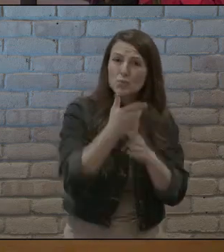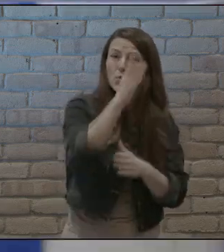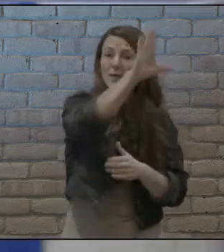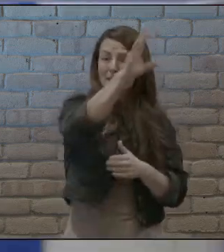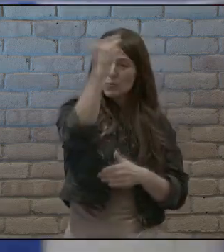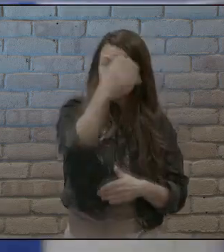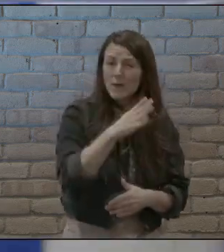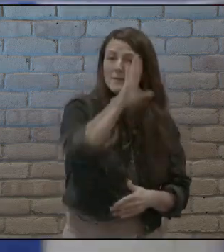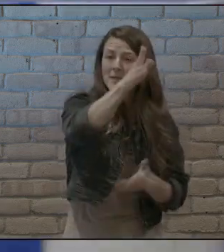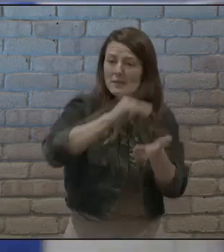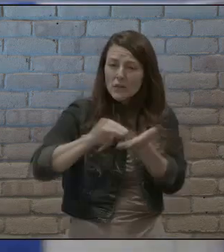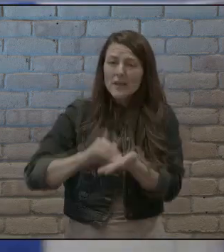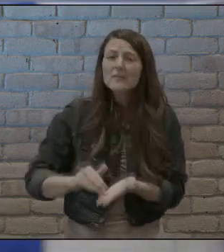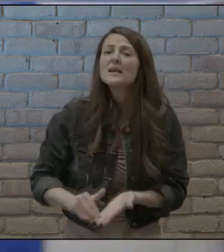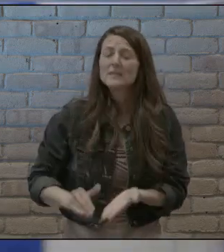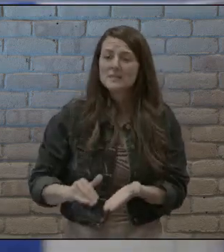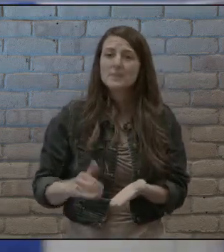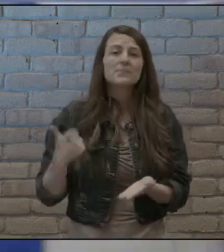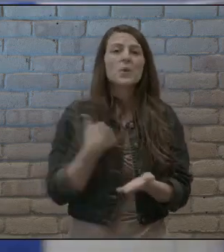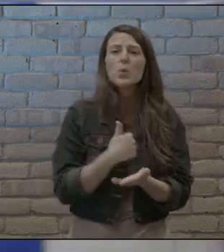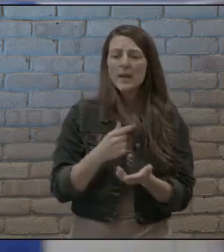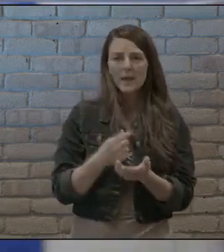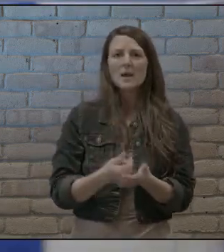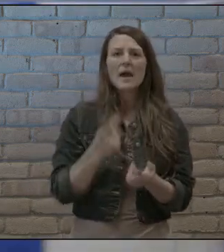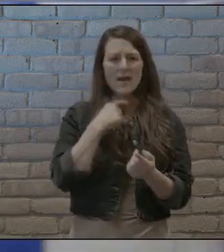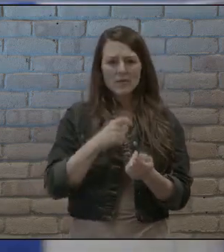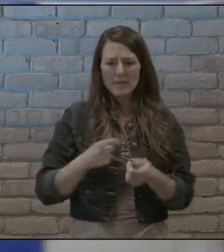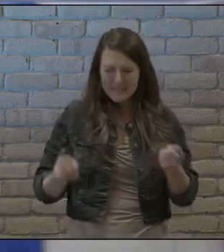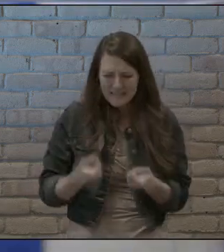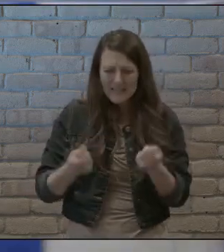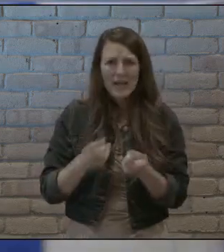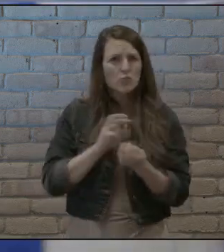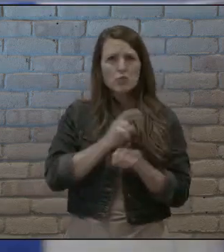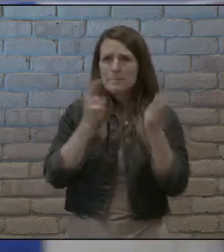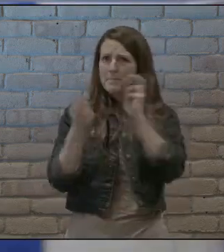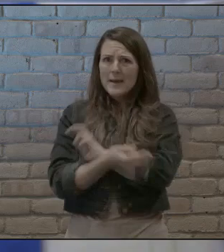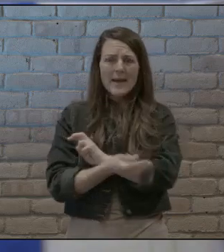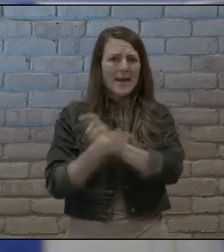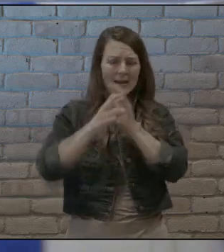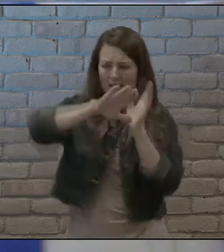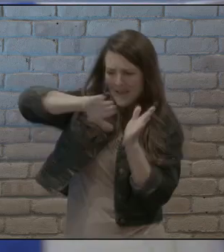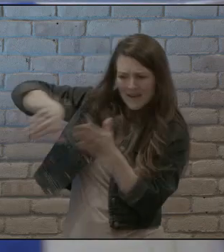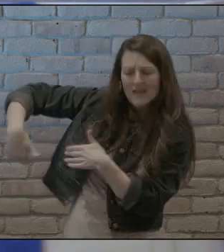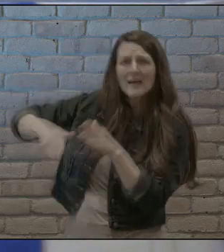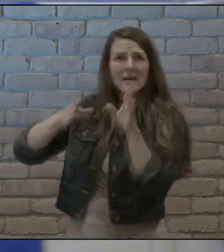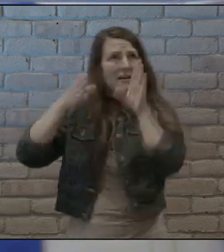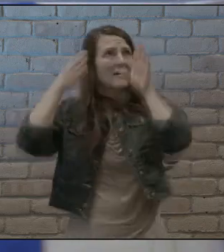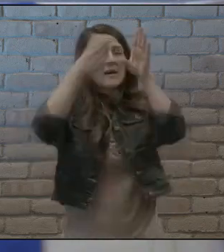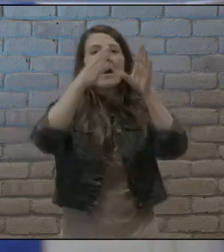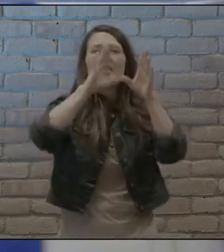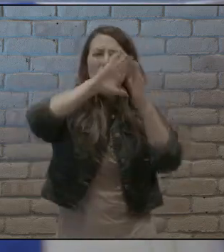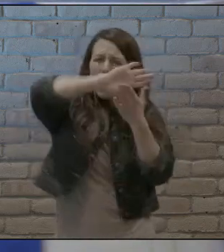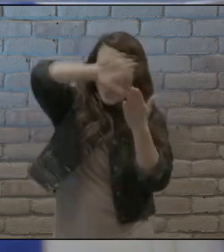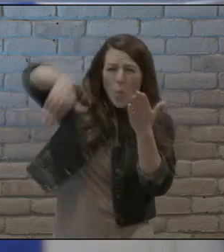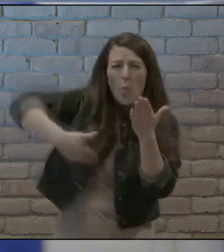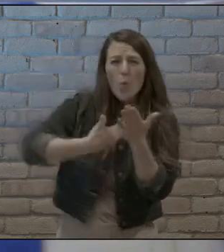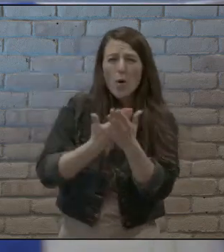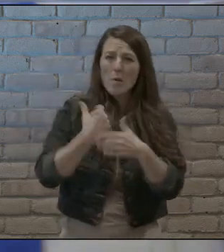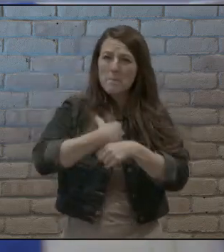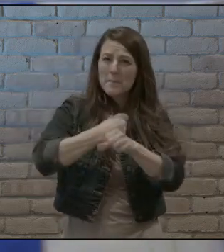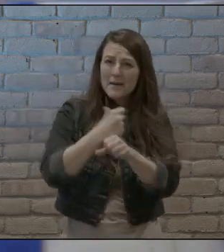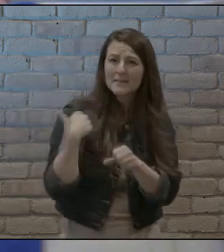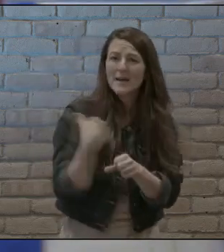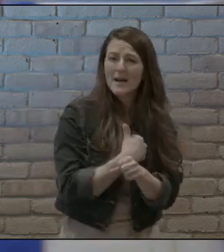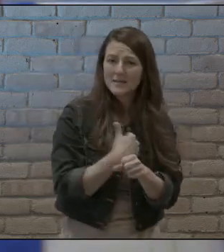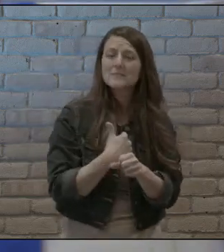forgiveness, the challenge around being repentant over our sins. All of that works something in our lives to make us body and